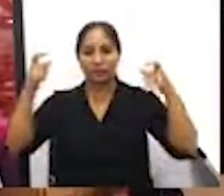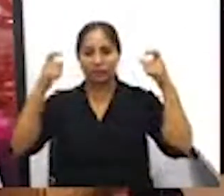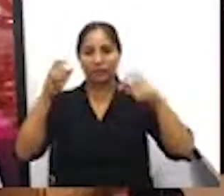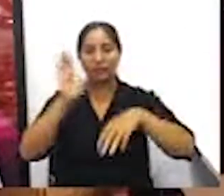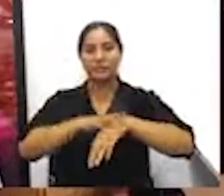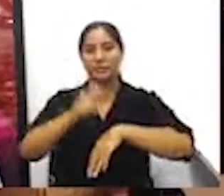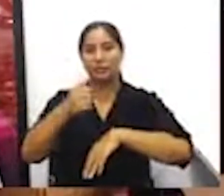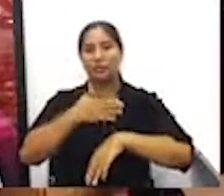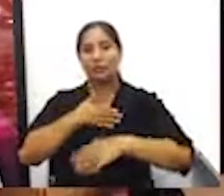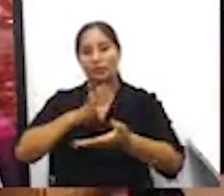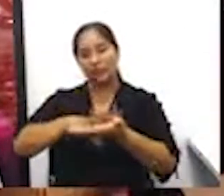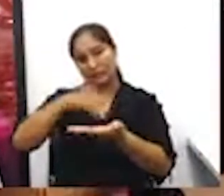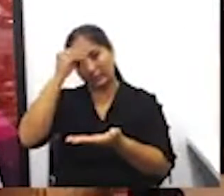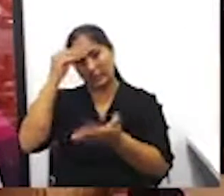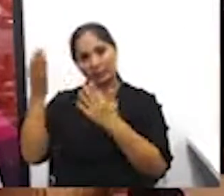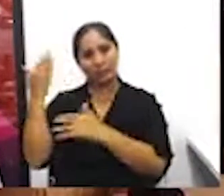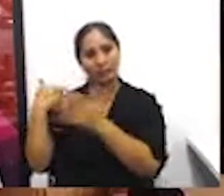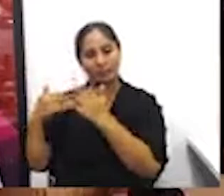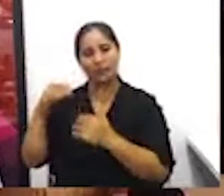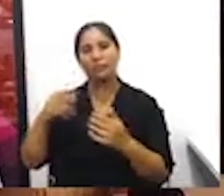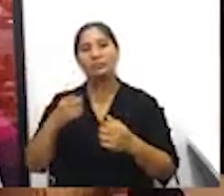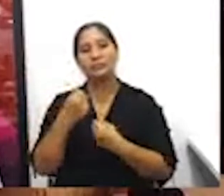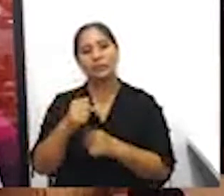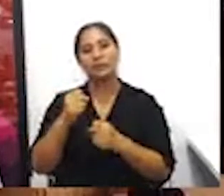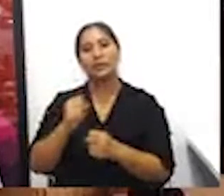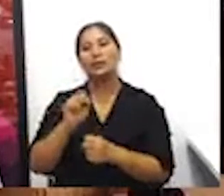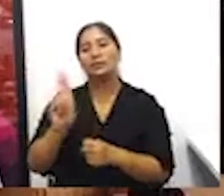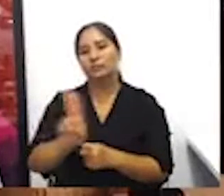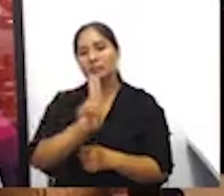the experience that we gain from when we are a youth,